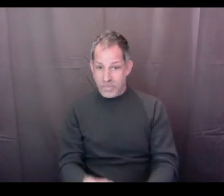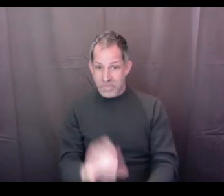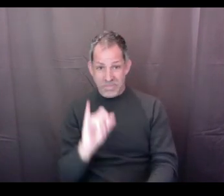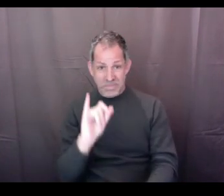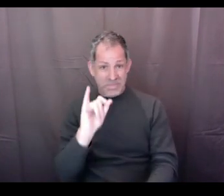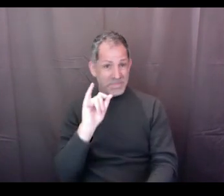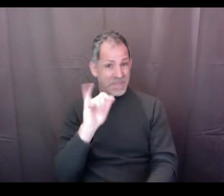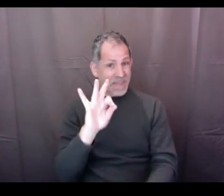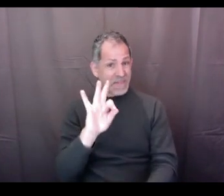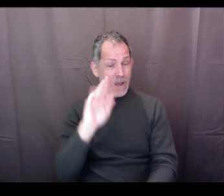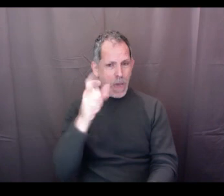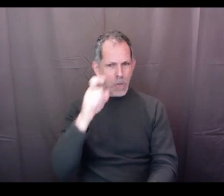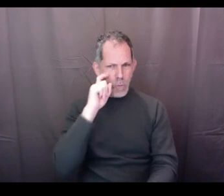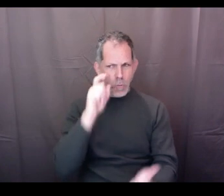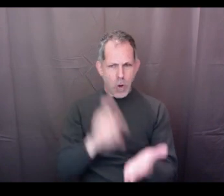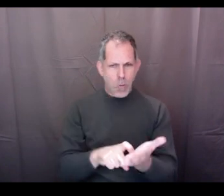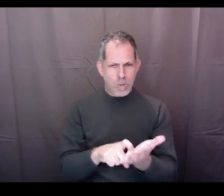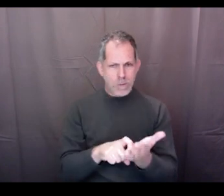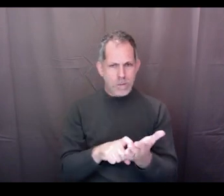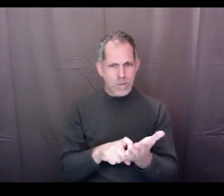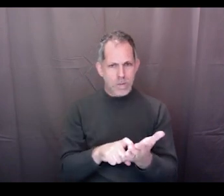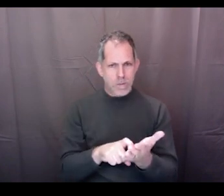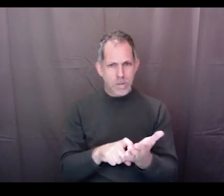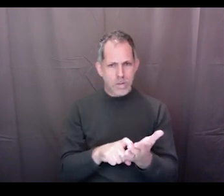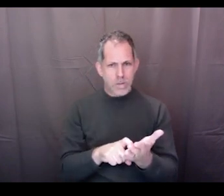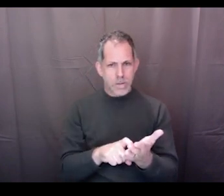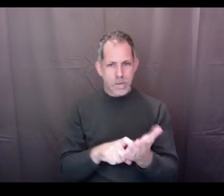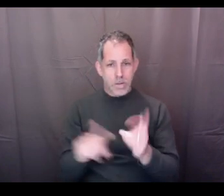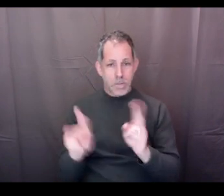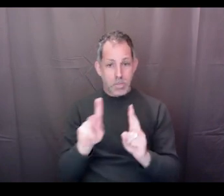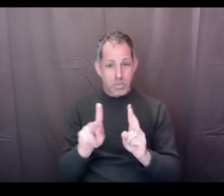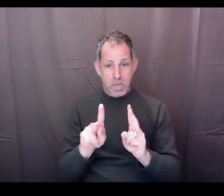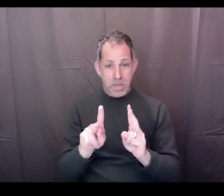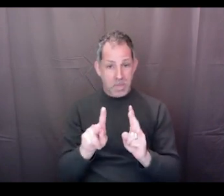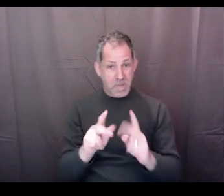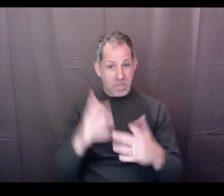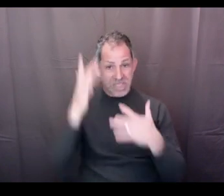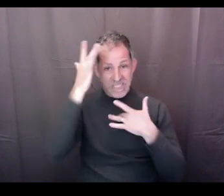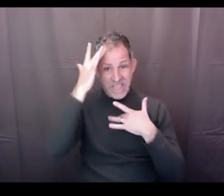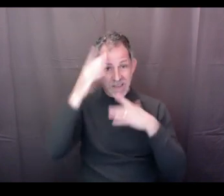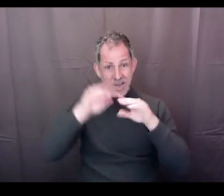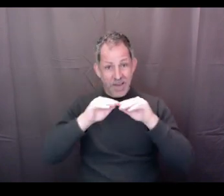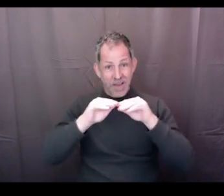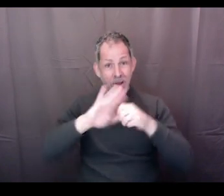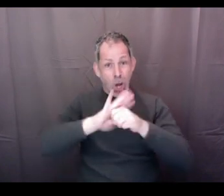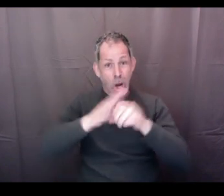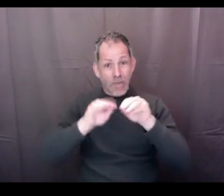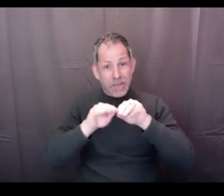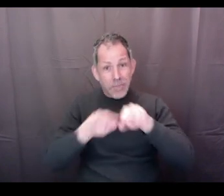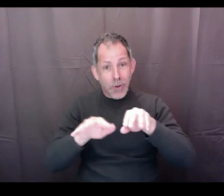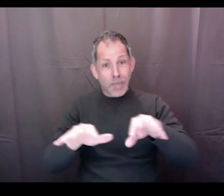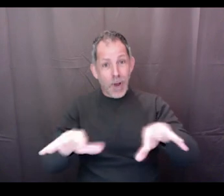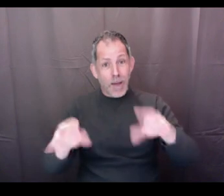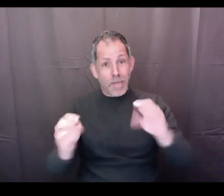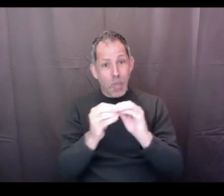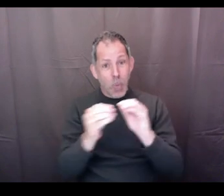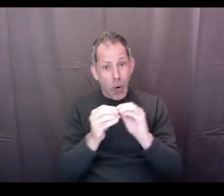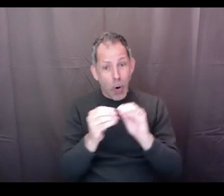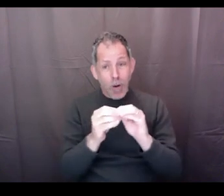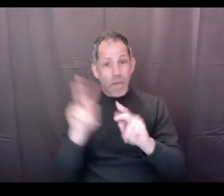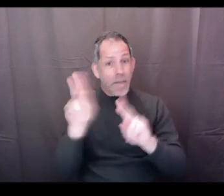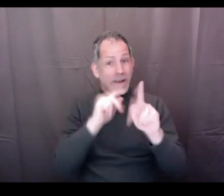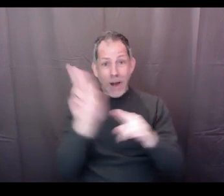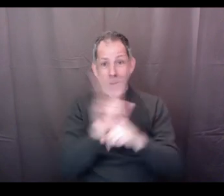we are getting down the road and seeing ongoing transmission and noticing that folks aren't